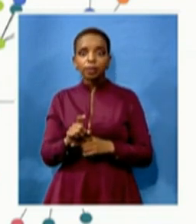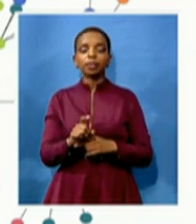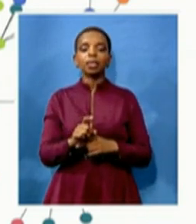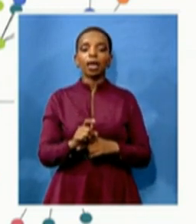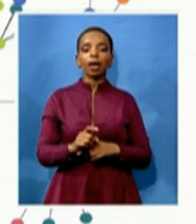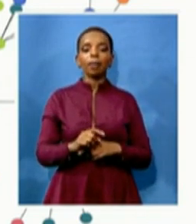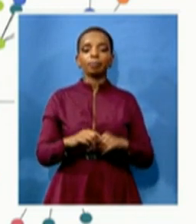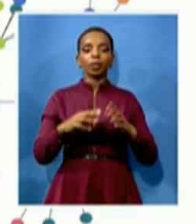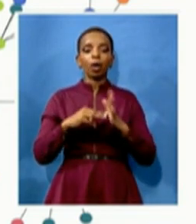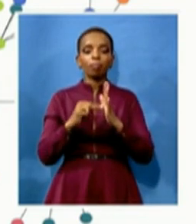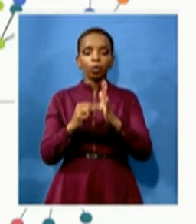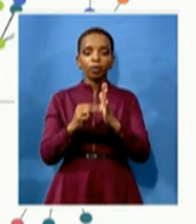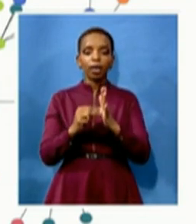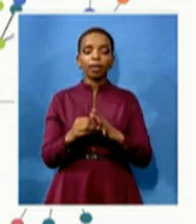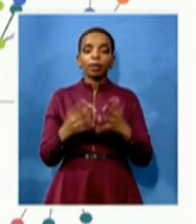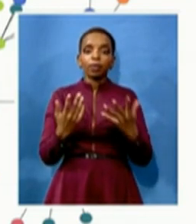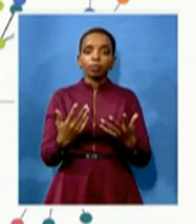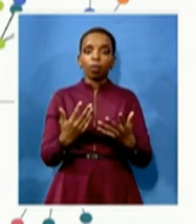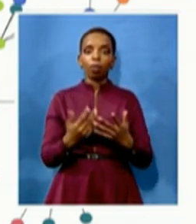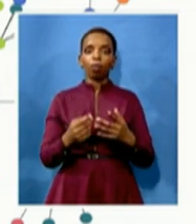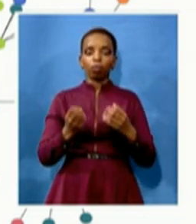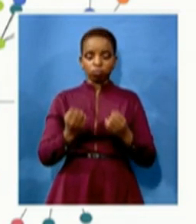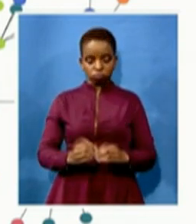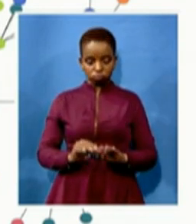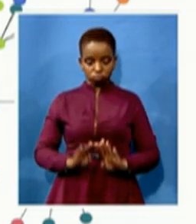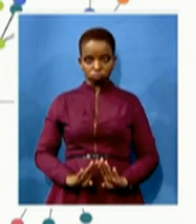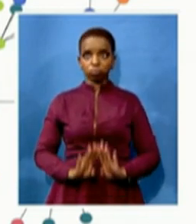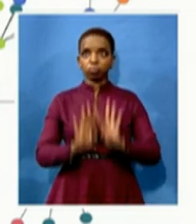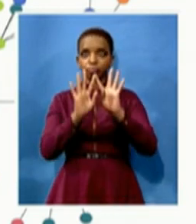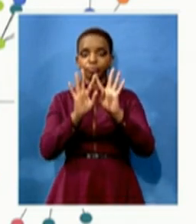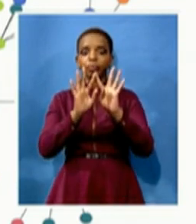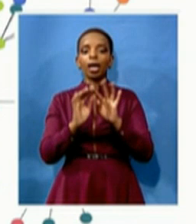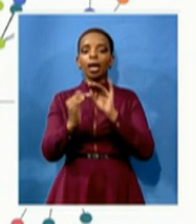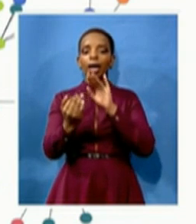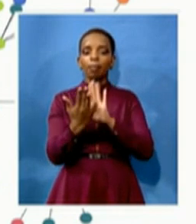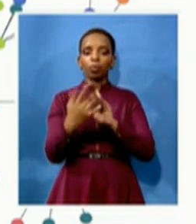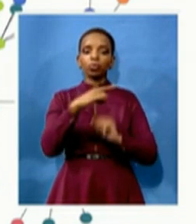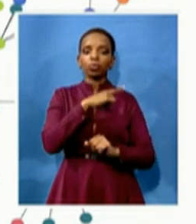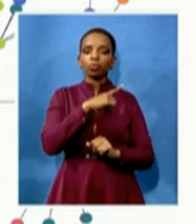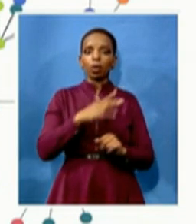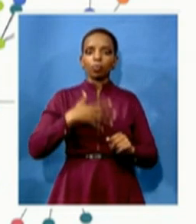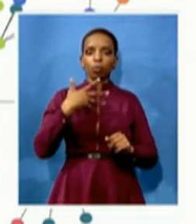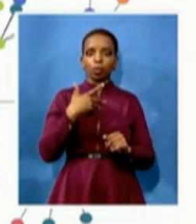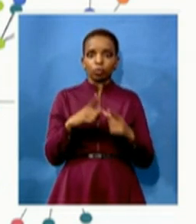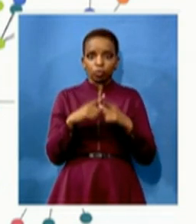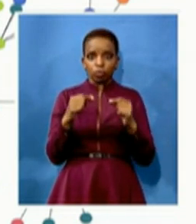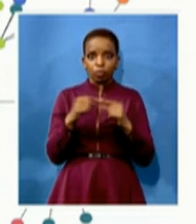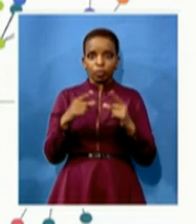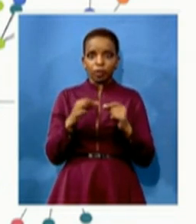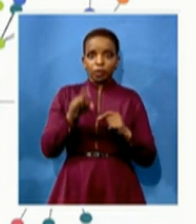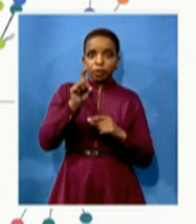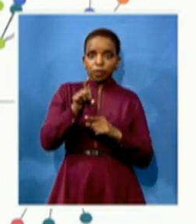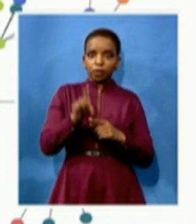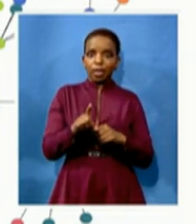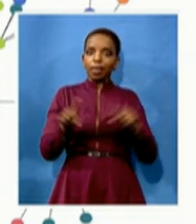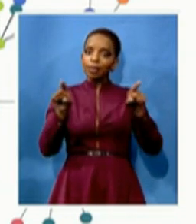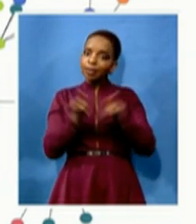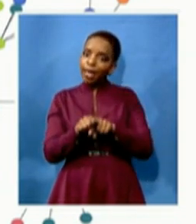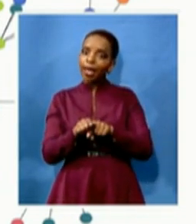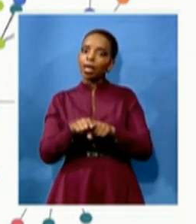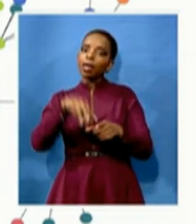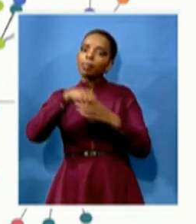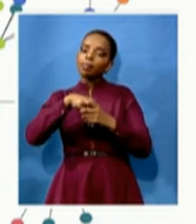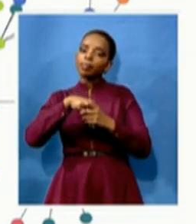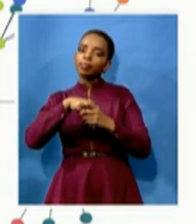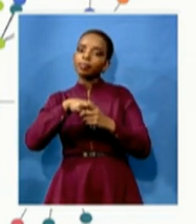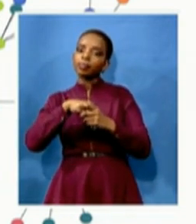approach, so that we have two completely different methodologies resulting in the same insights, which eliminates all systematic errors that